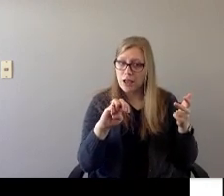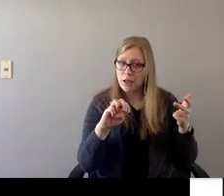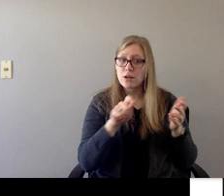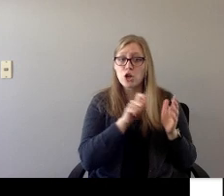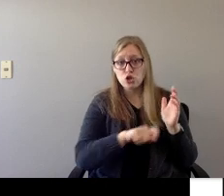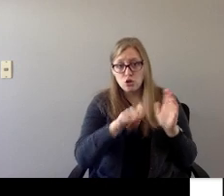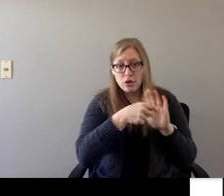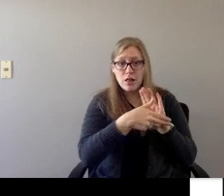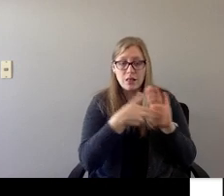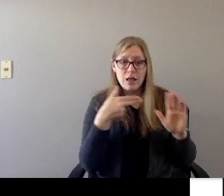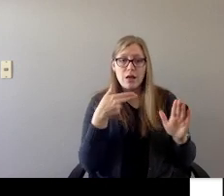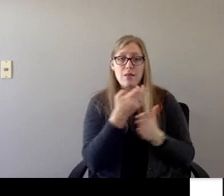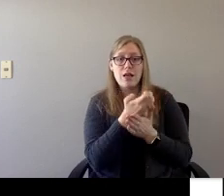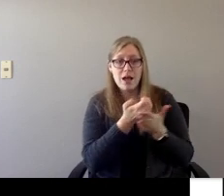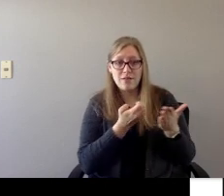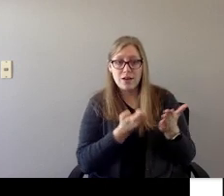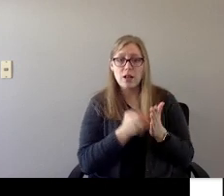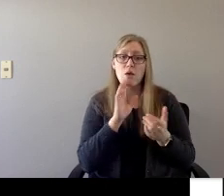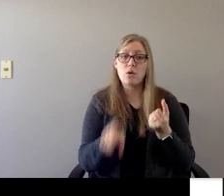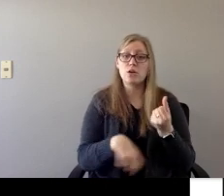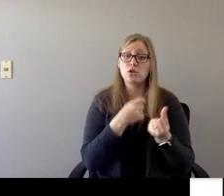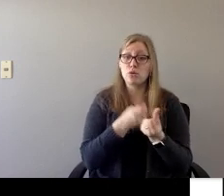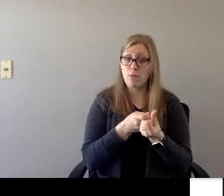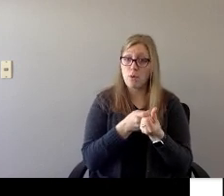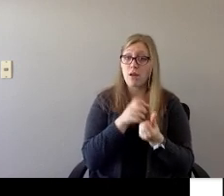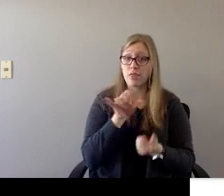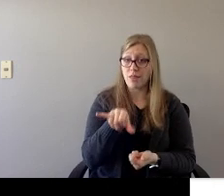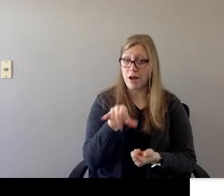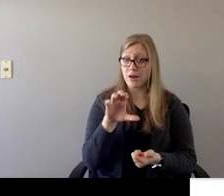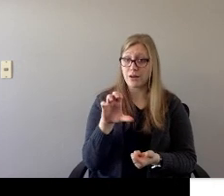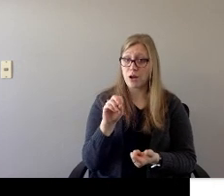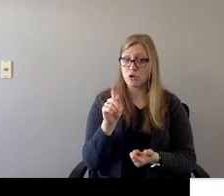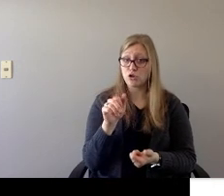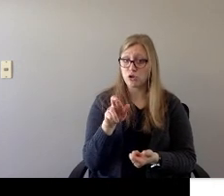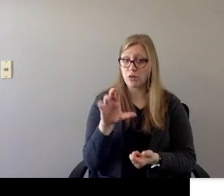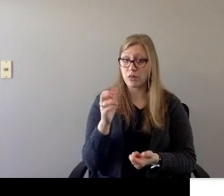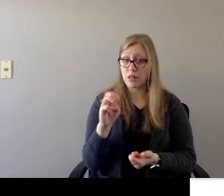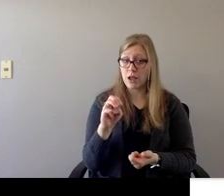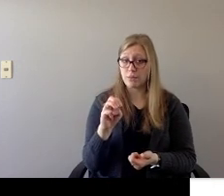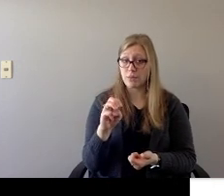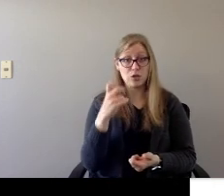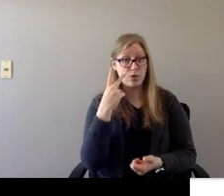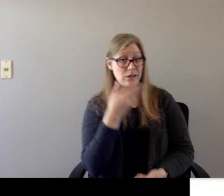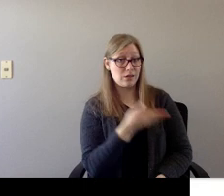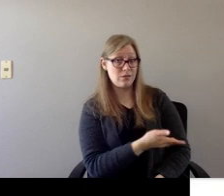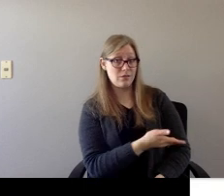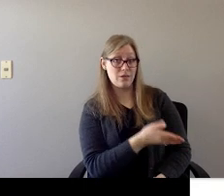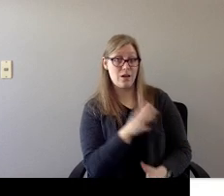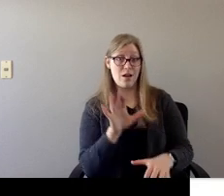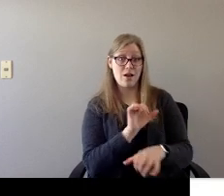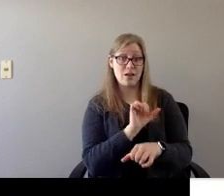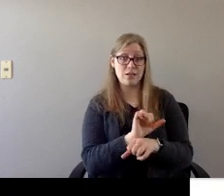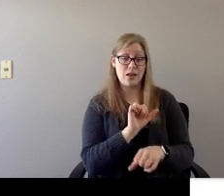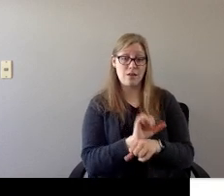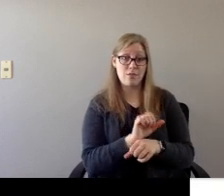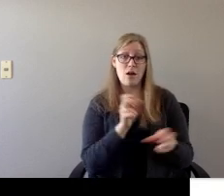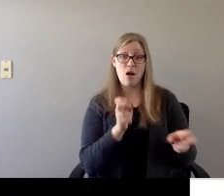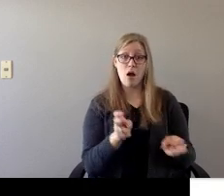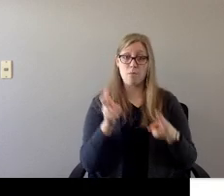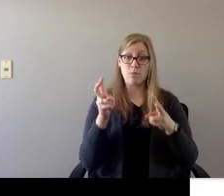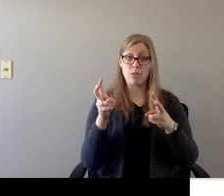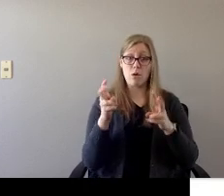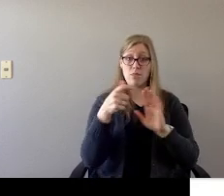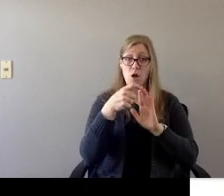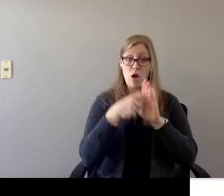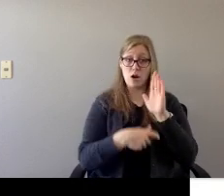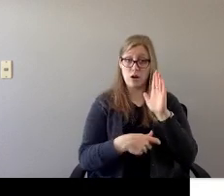label one piece of evidence that supports. So here is your assignment. You will upload the article that you